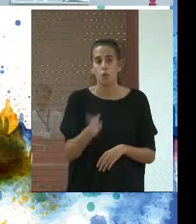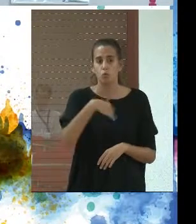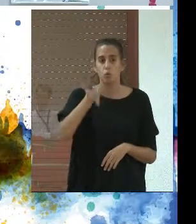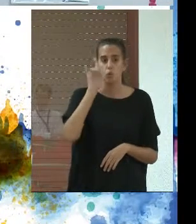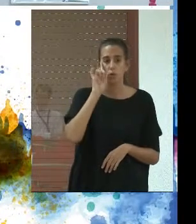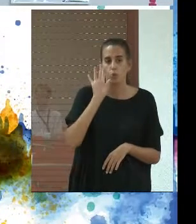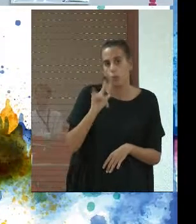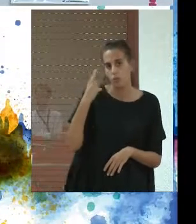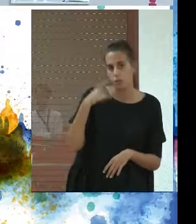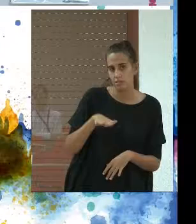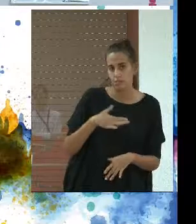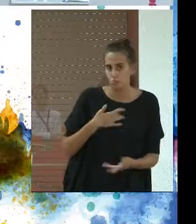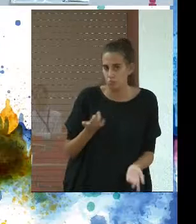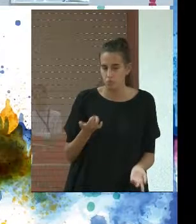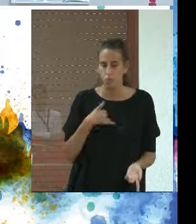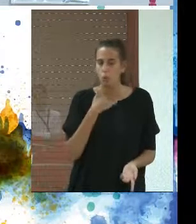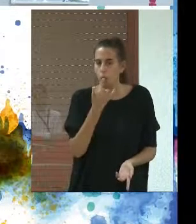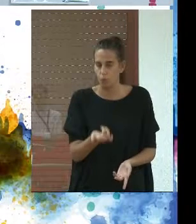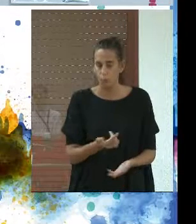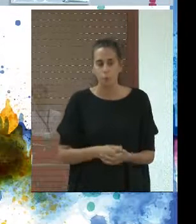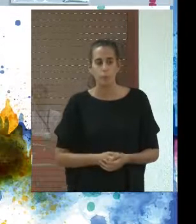Maybe you know,